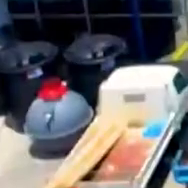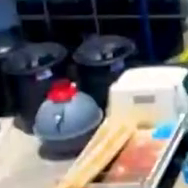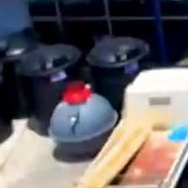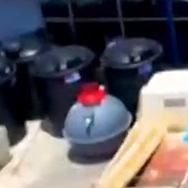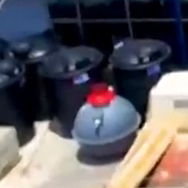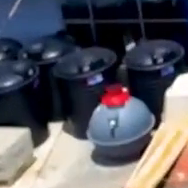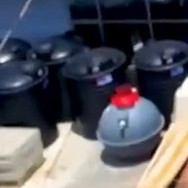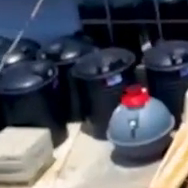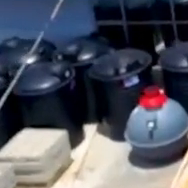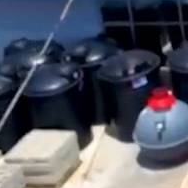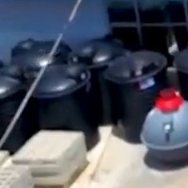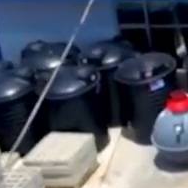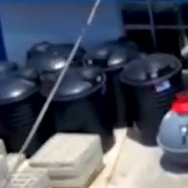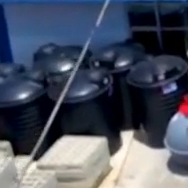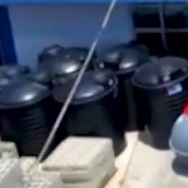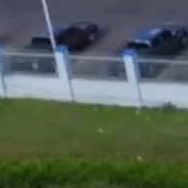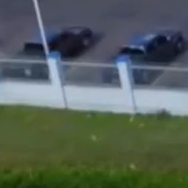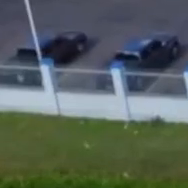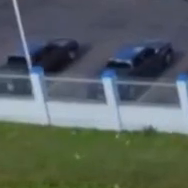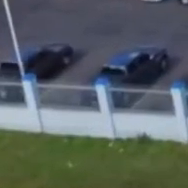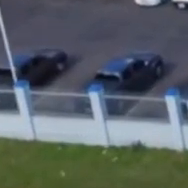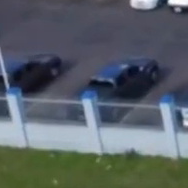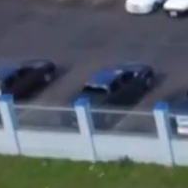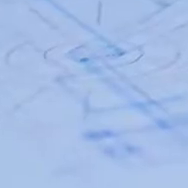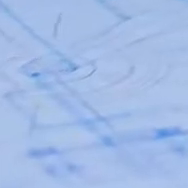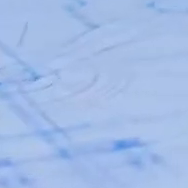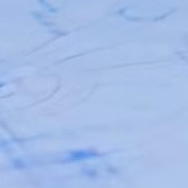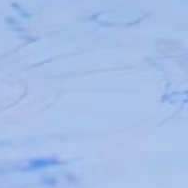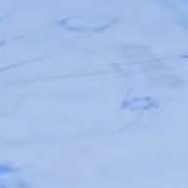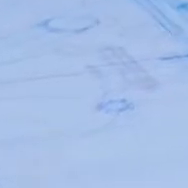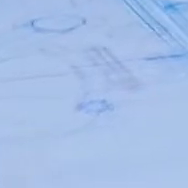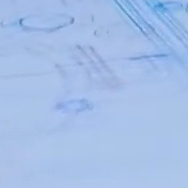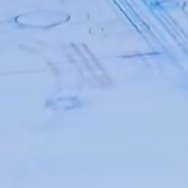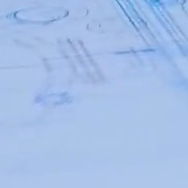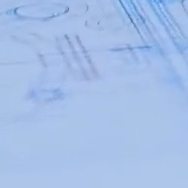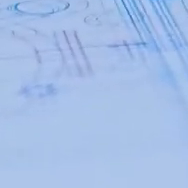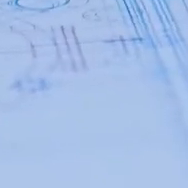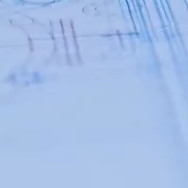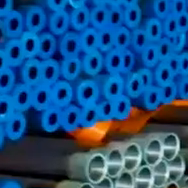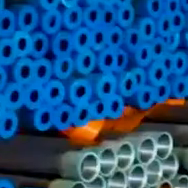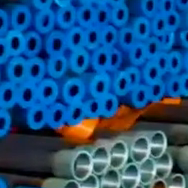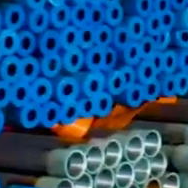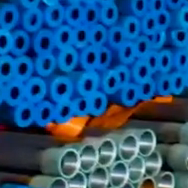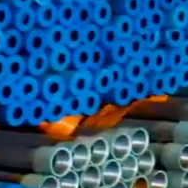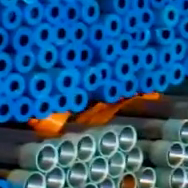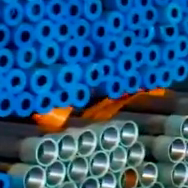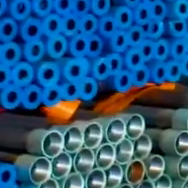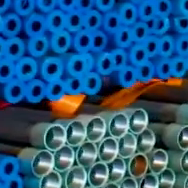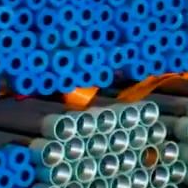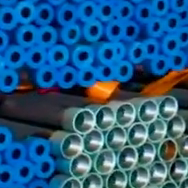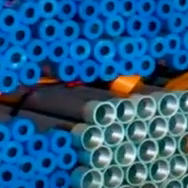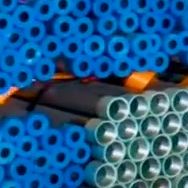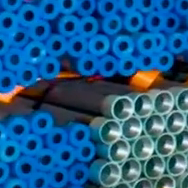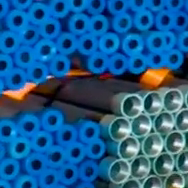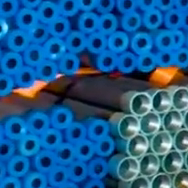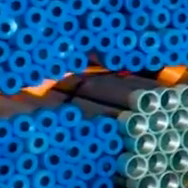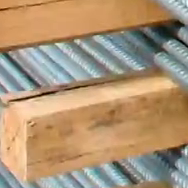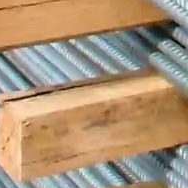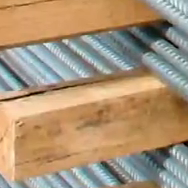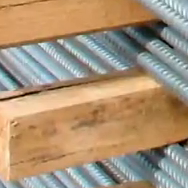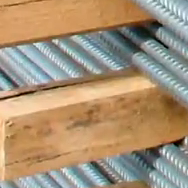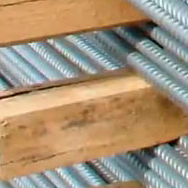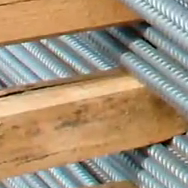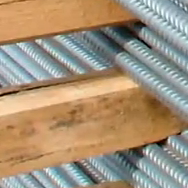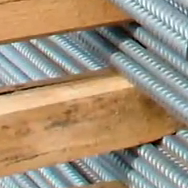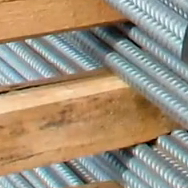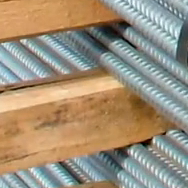At Bagwan Singh Sport of Spain and Chaguanas, we are committed to providing quality products for all major building projects. Let's build together